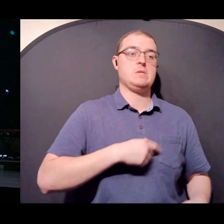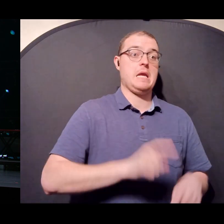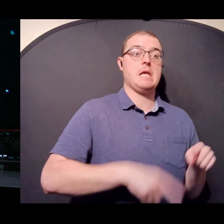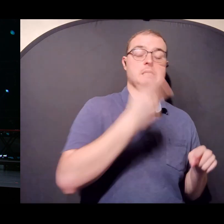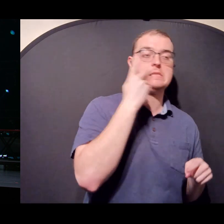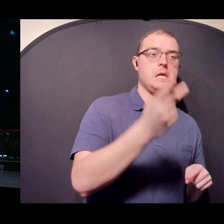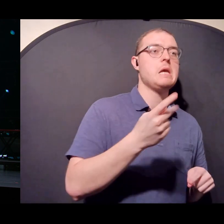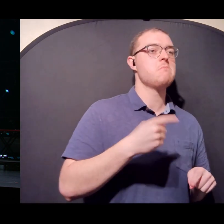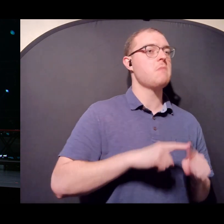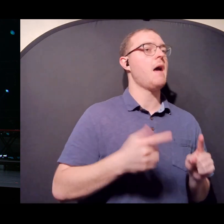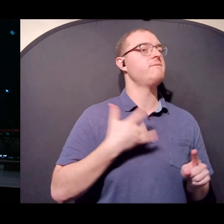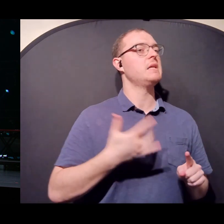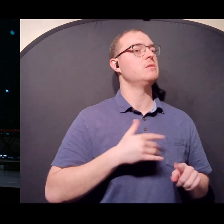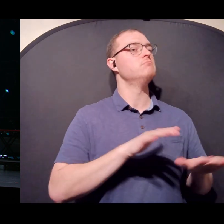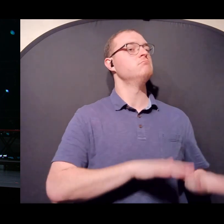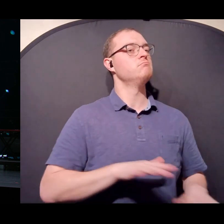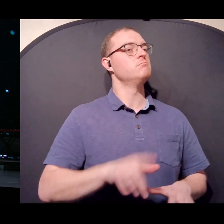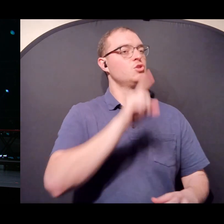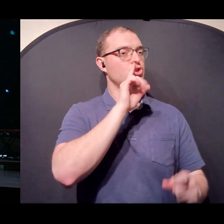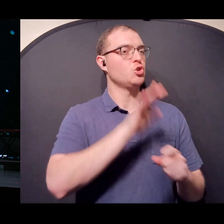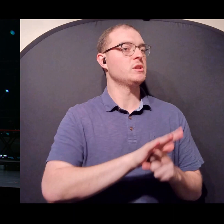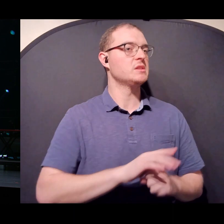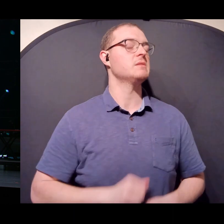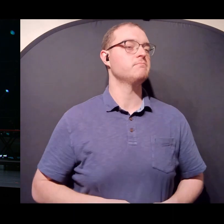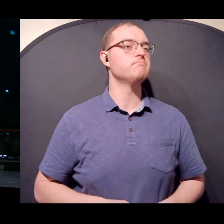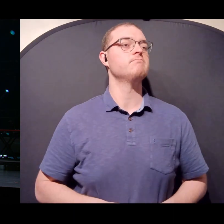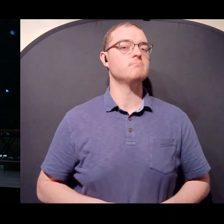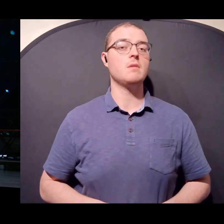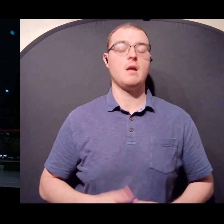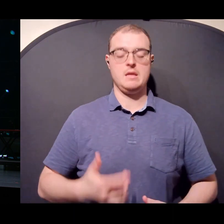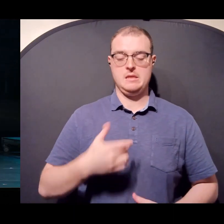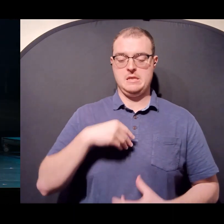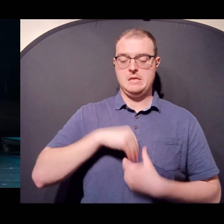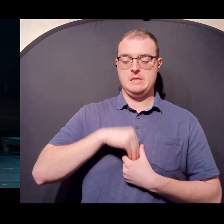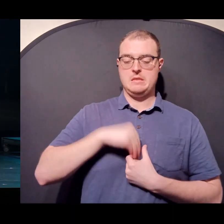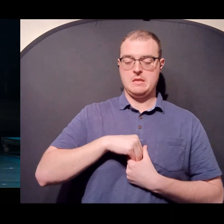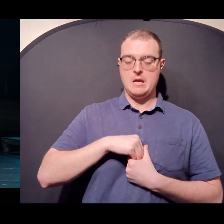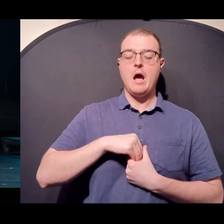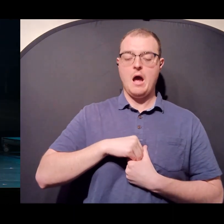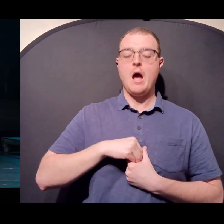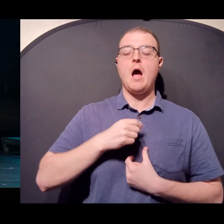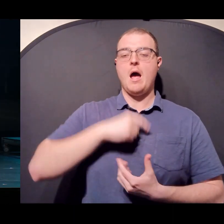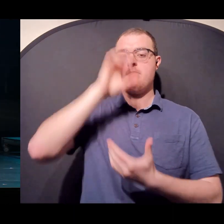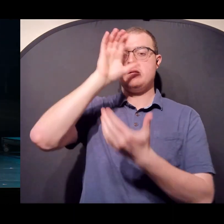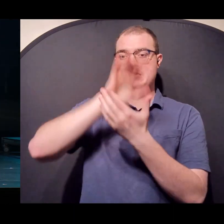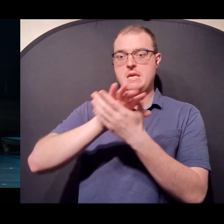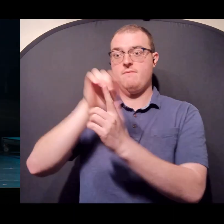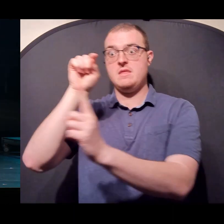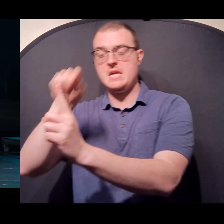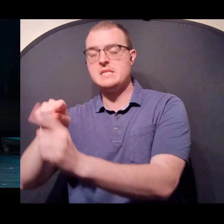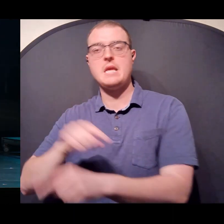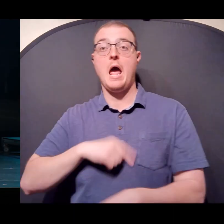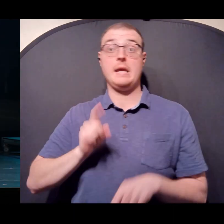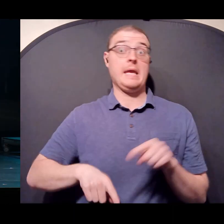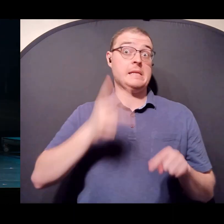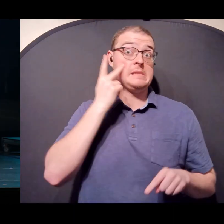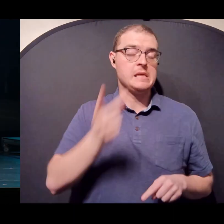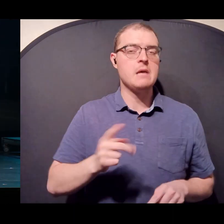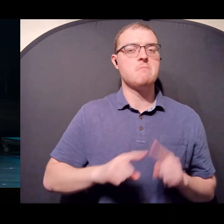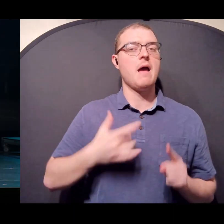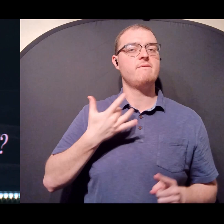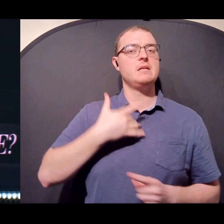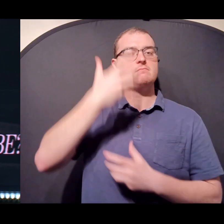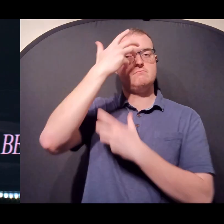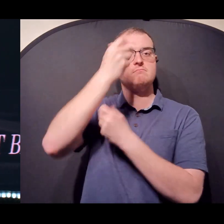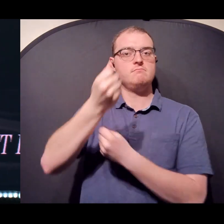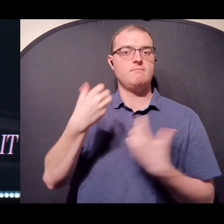thing that I can't see. That's what faith says. I got a belief inside of me. I got a conviction inside of me that says I'm believing for it